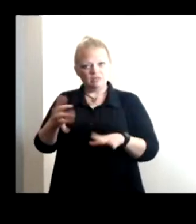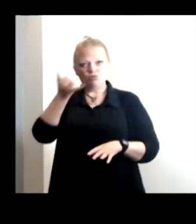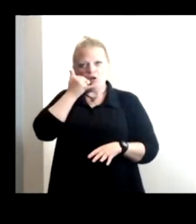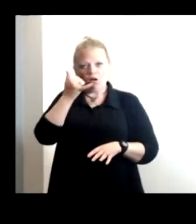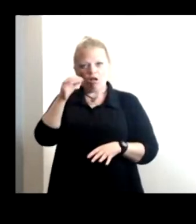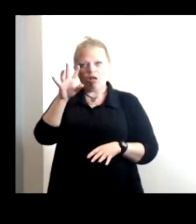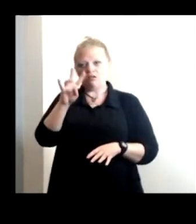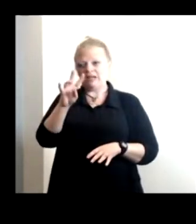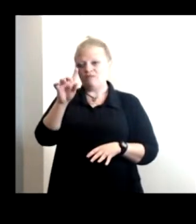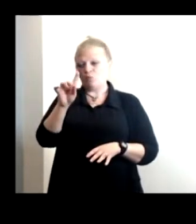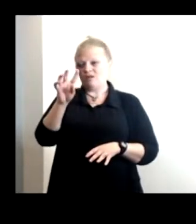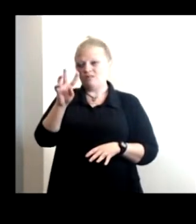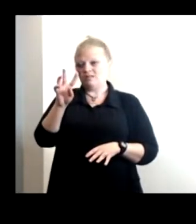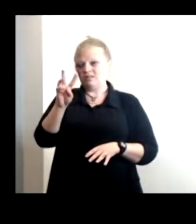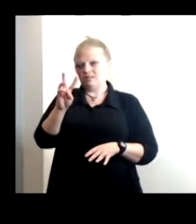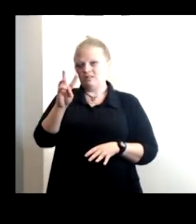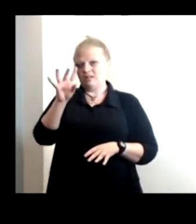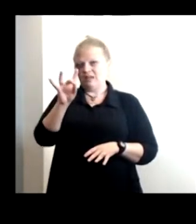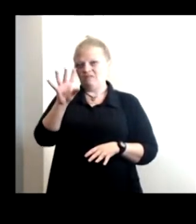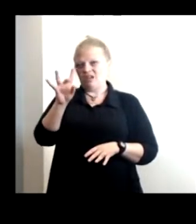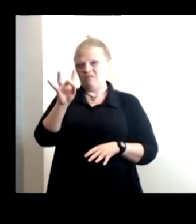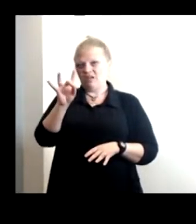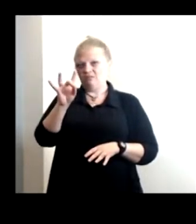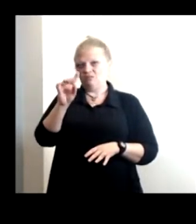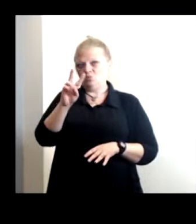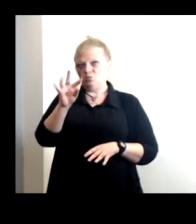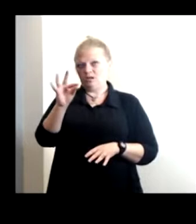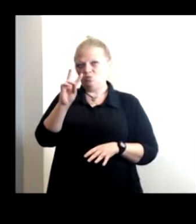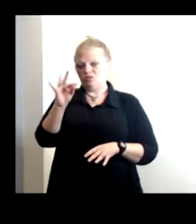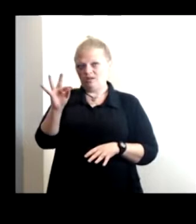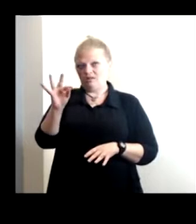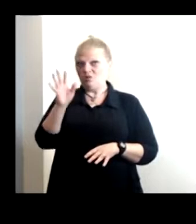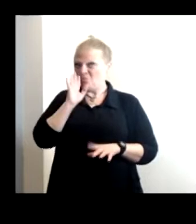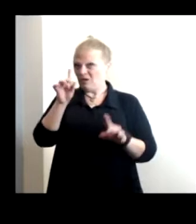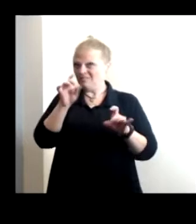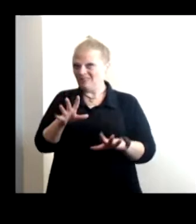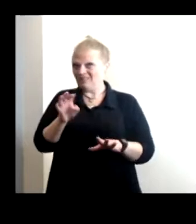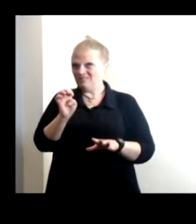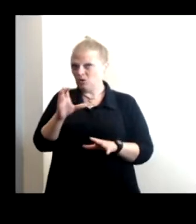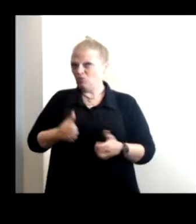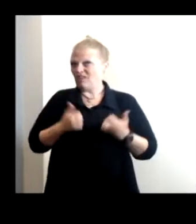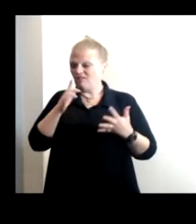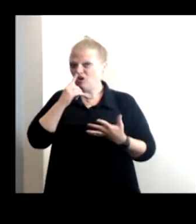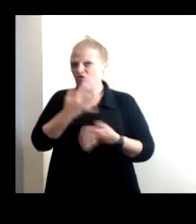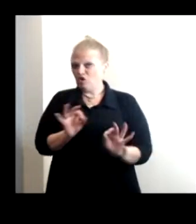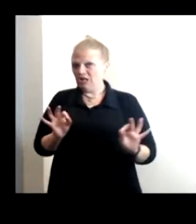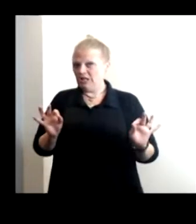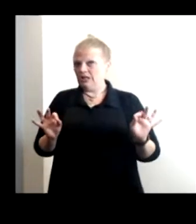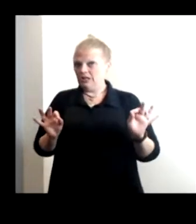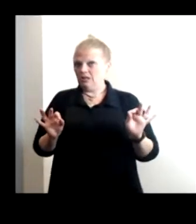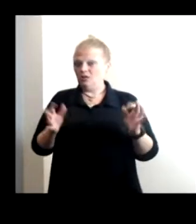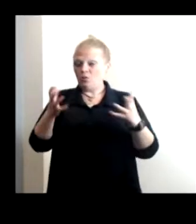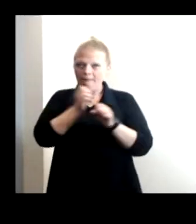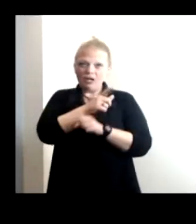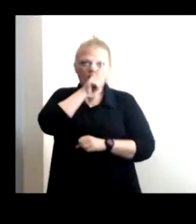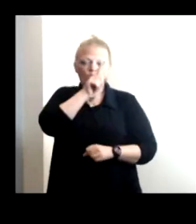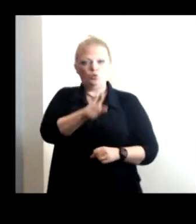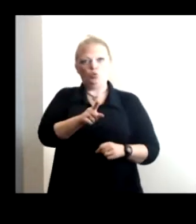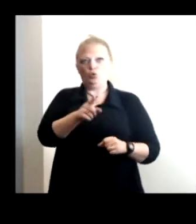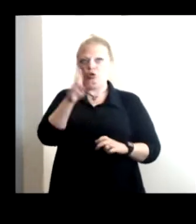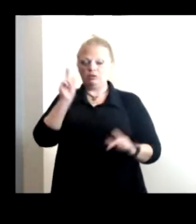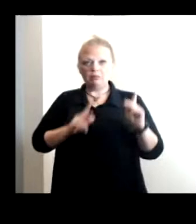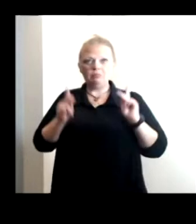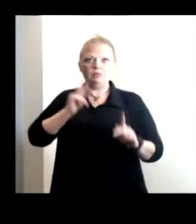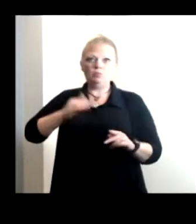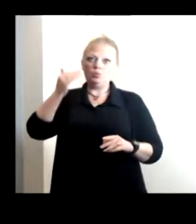at 716-858-2929. We will test you. Erie County residents, we test for free, and we want to ensure that